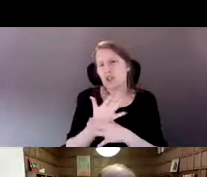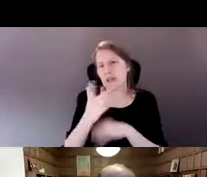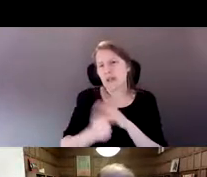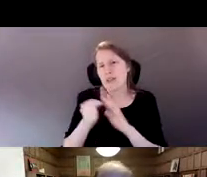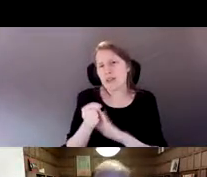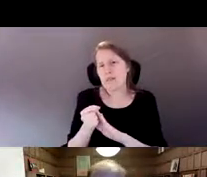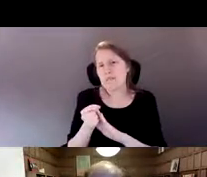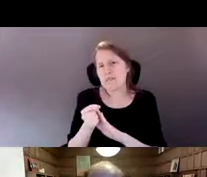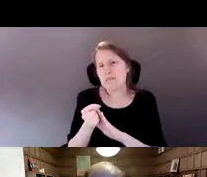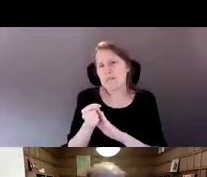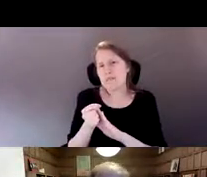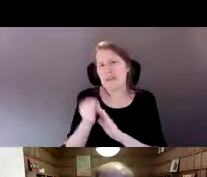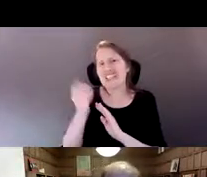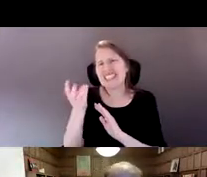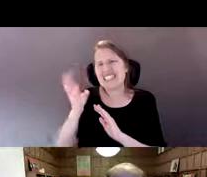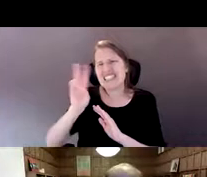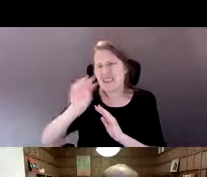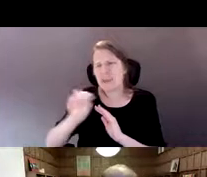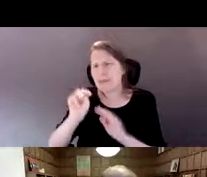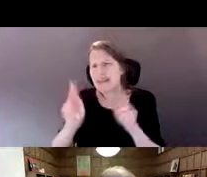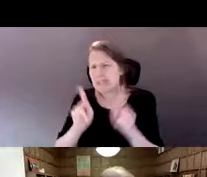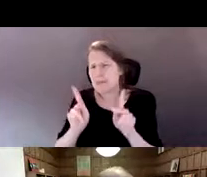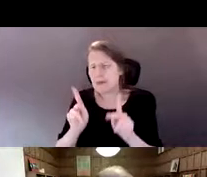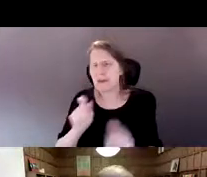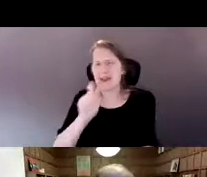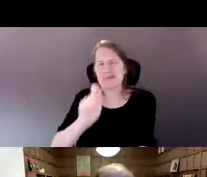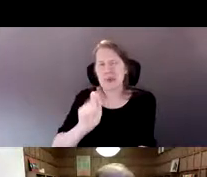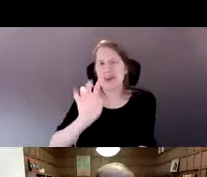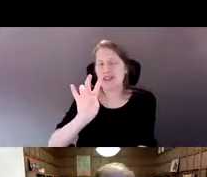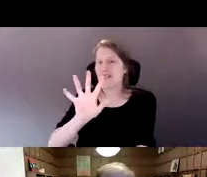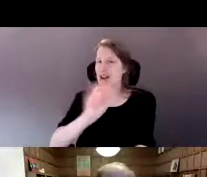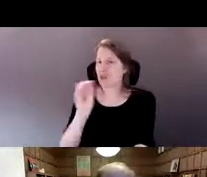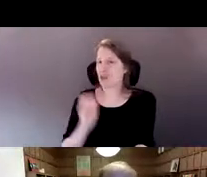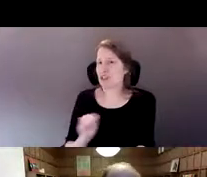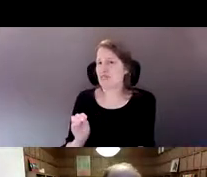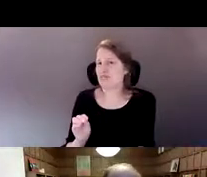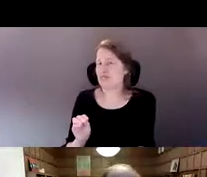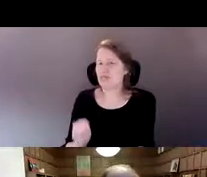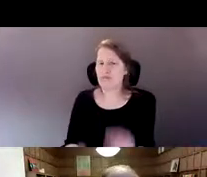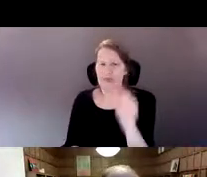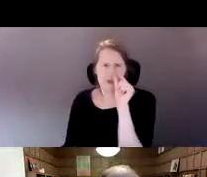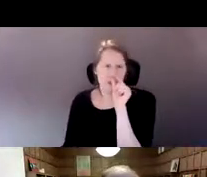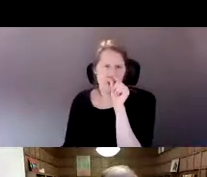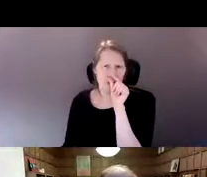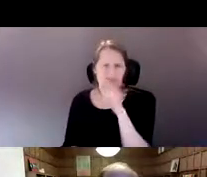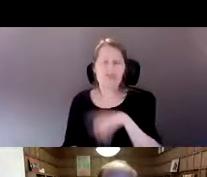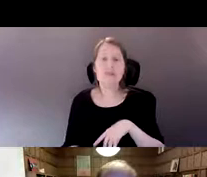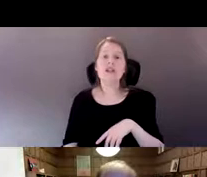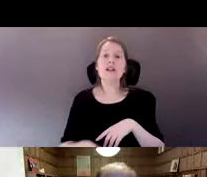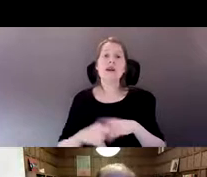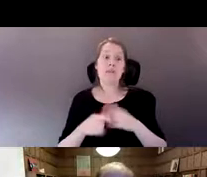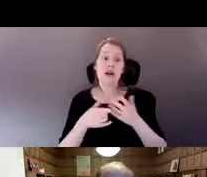time, out of 67 million, so roughly 0.75%. Attacking real Jews was